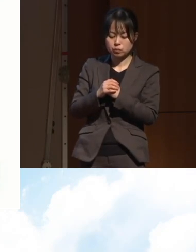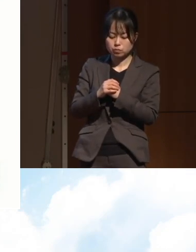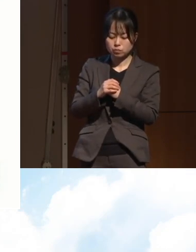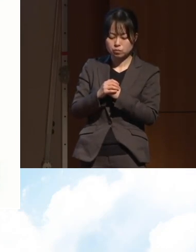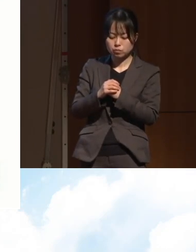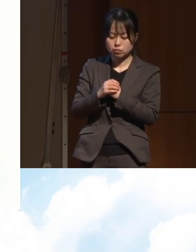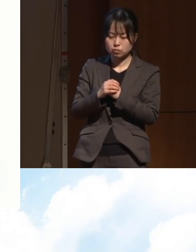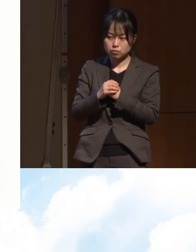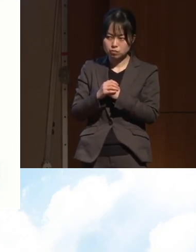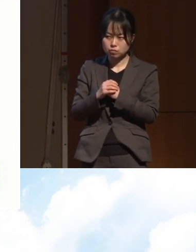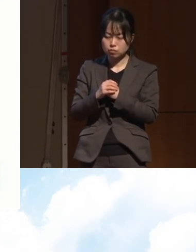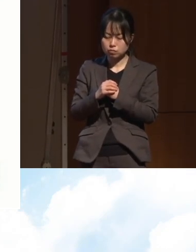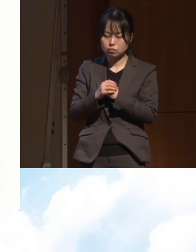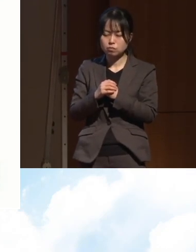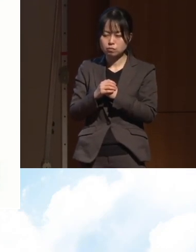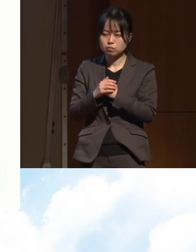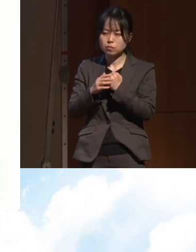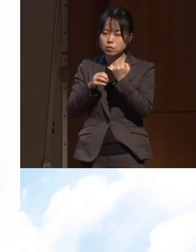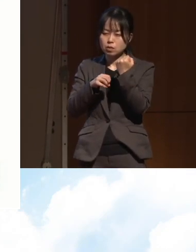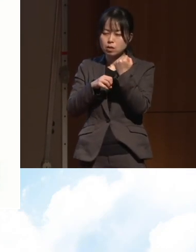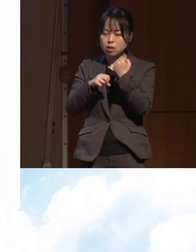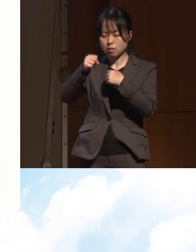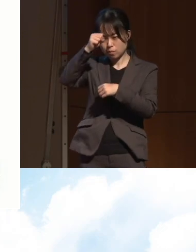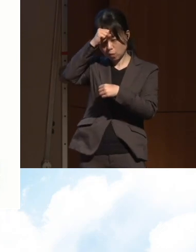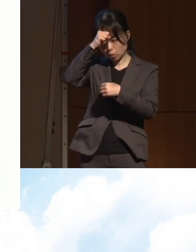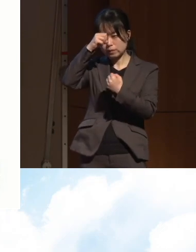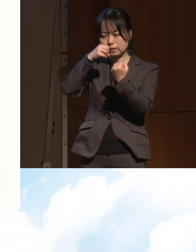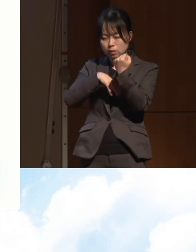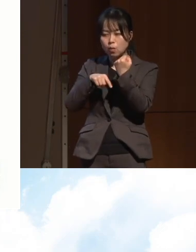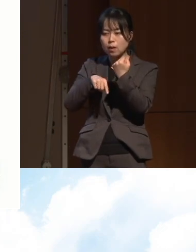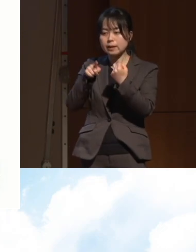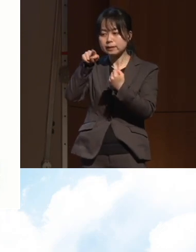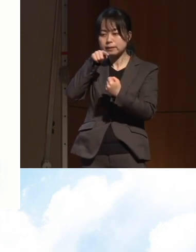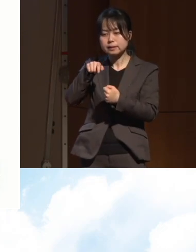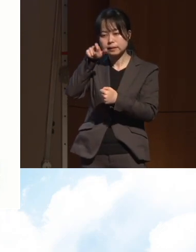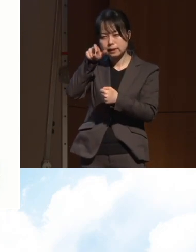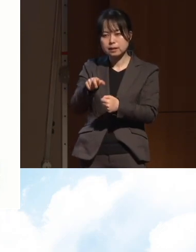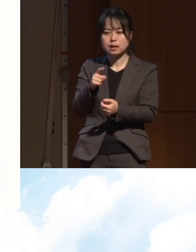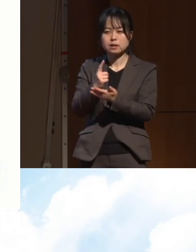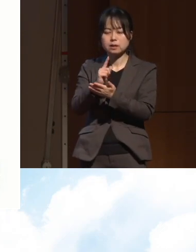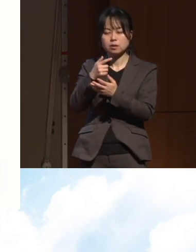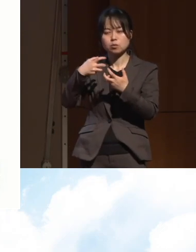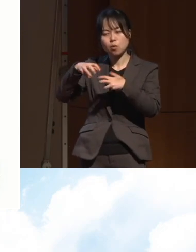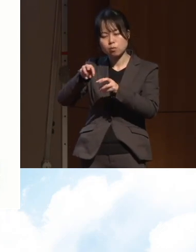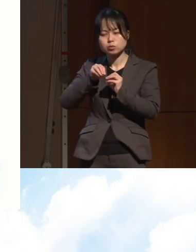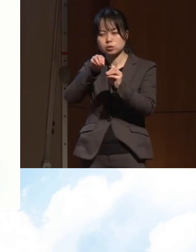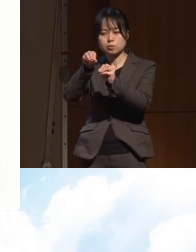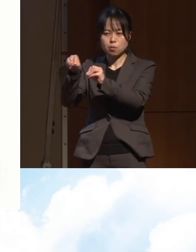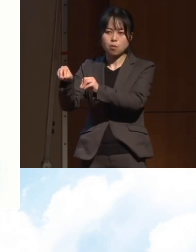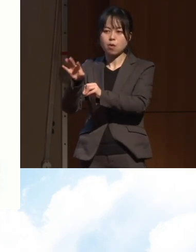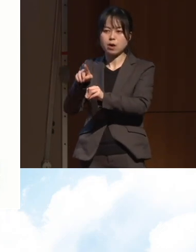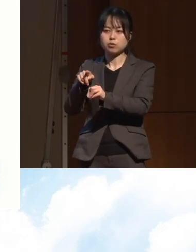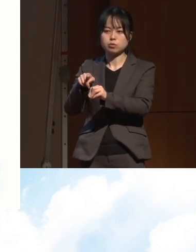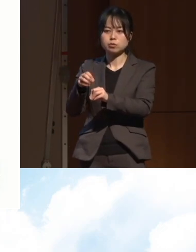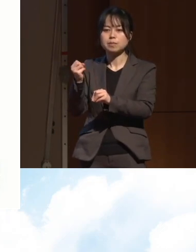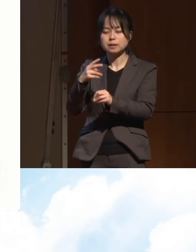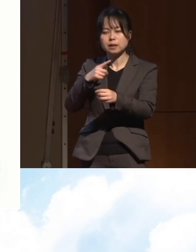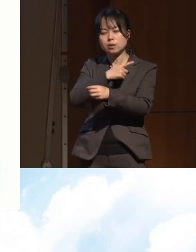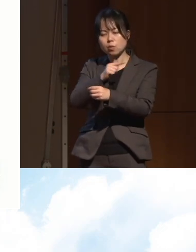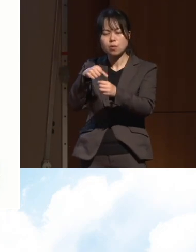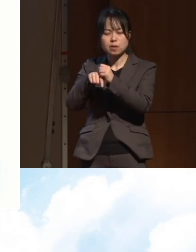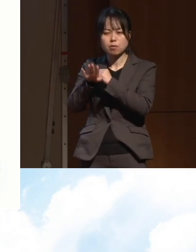pathogens in animals due to a wide variety of factors, not limited to, but including climate change, population